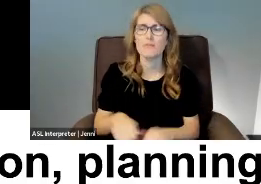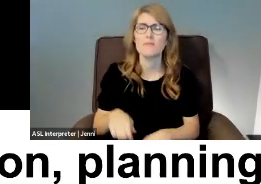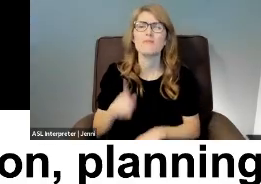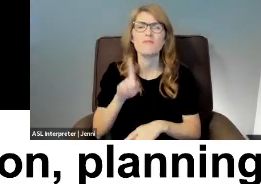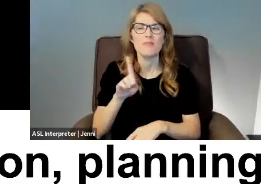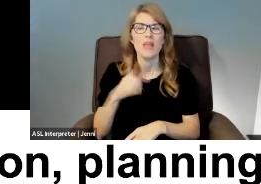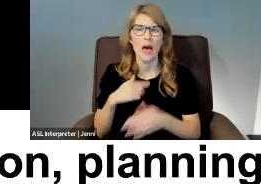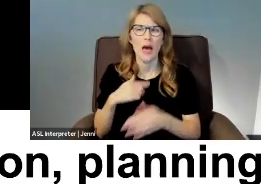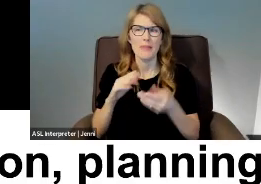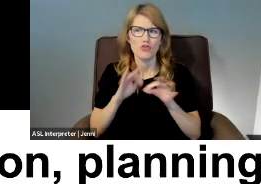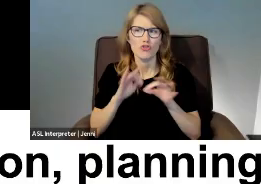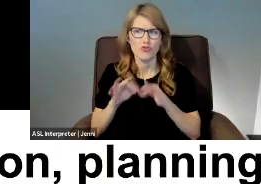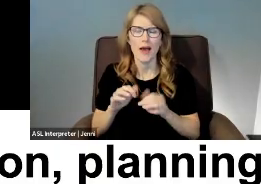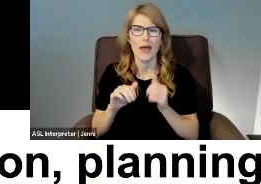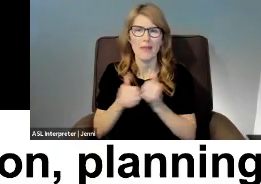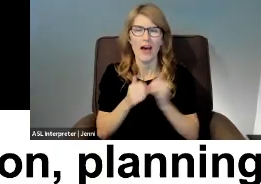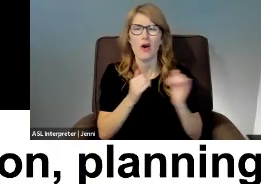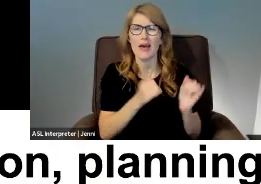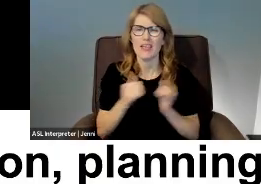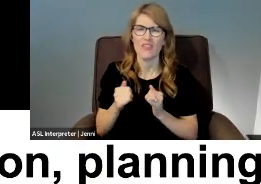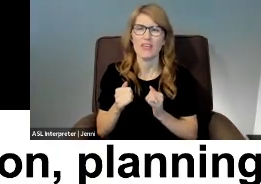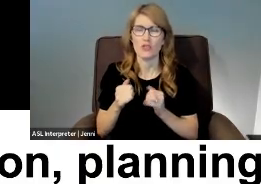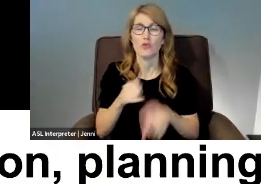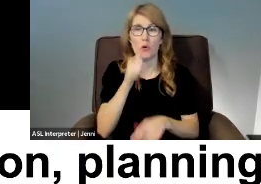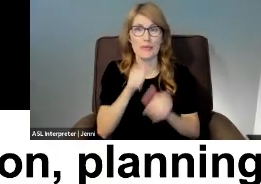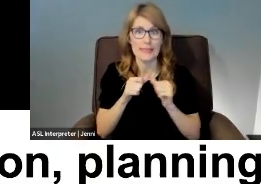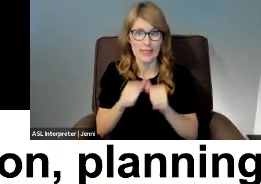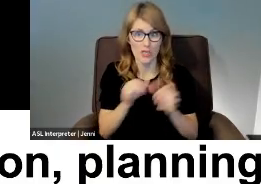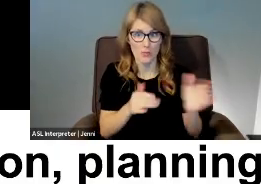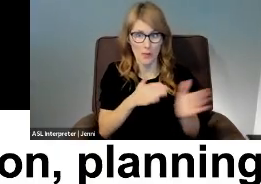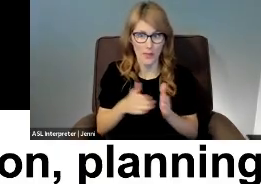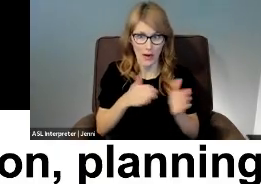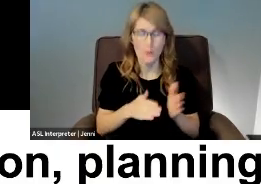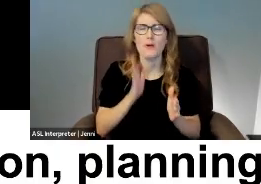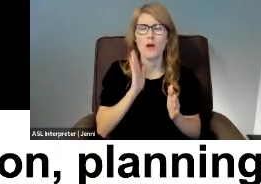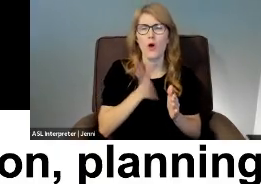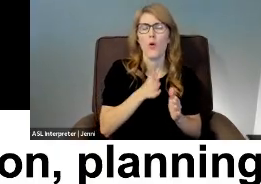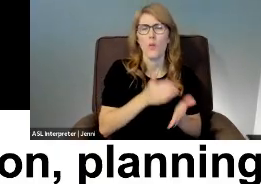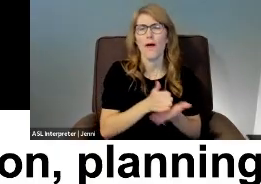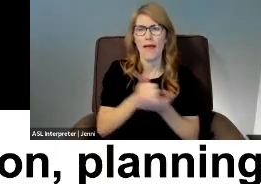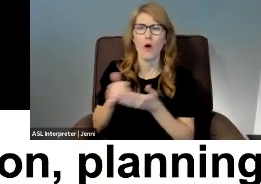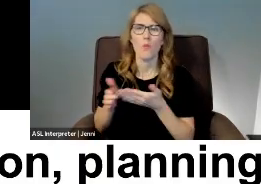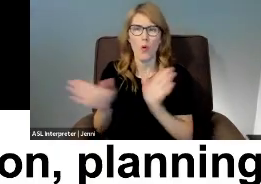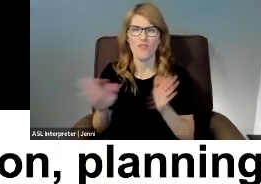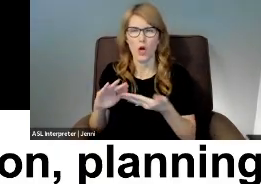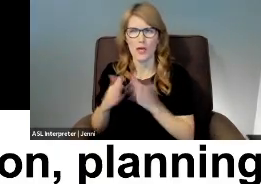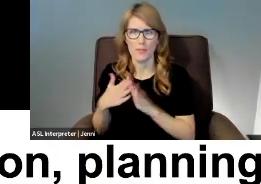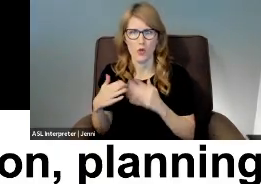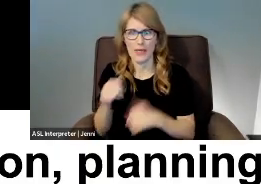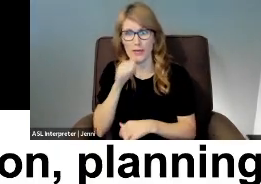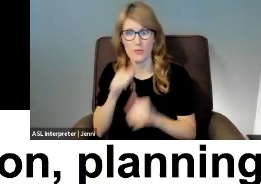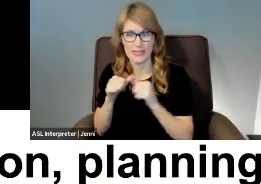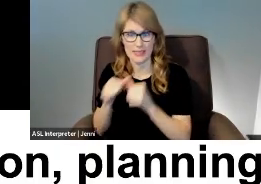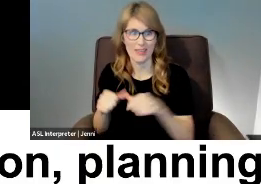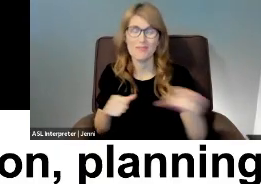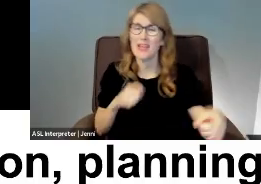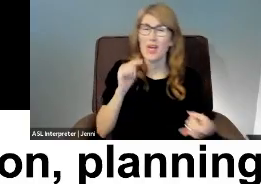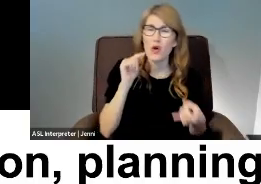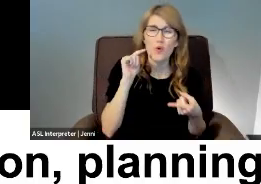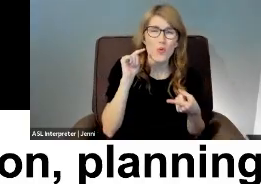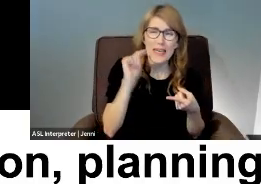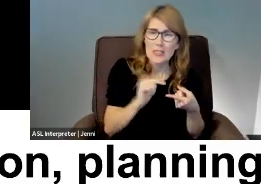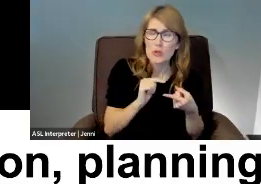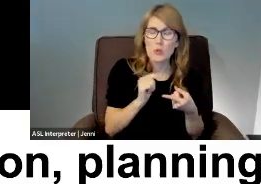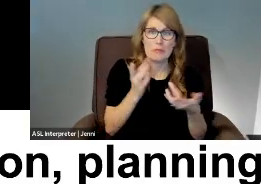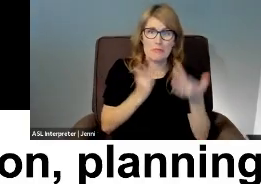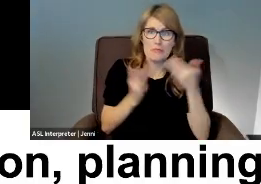how individual resilience and preparedness contributes to overall community resilience. It reduces strain on resources. When individuals